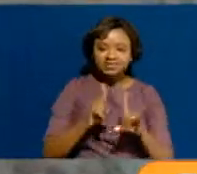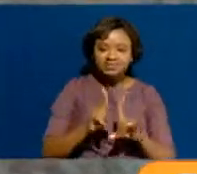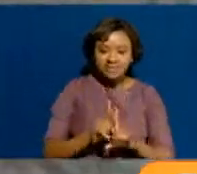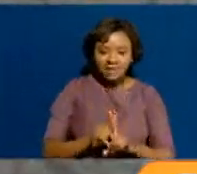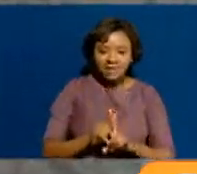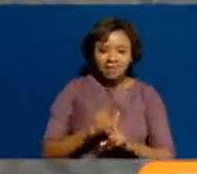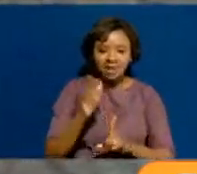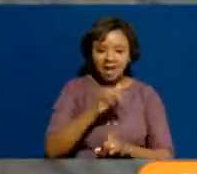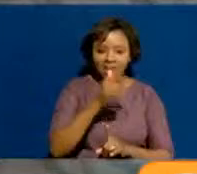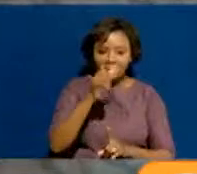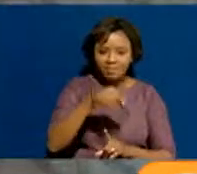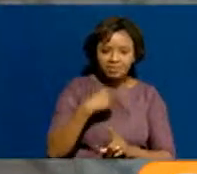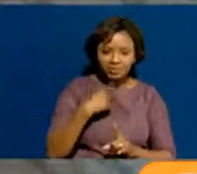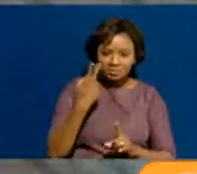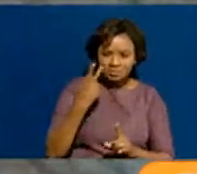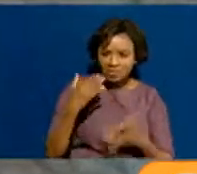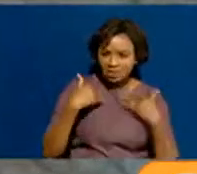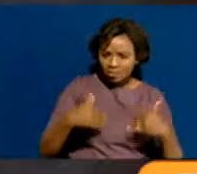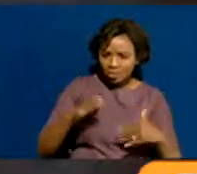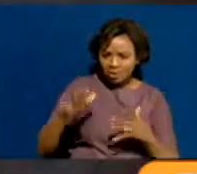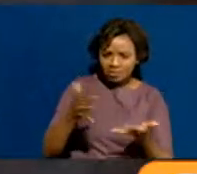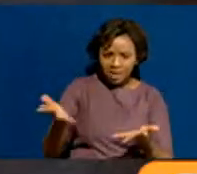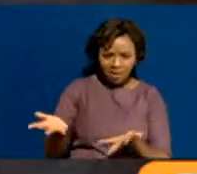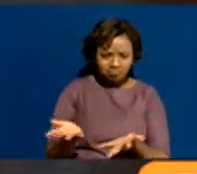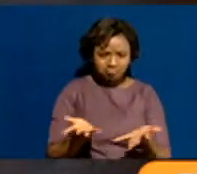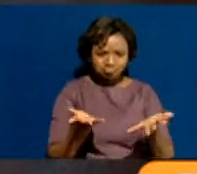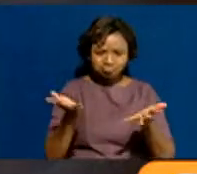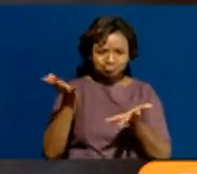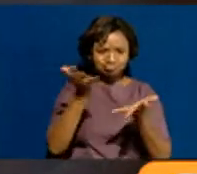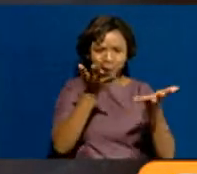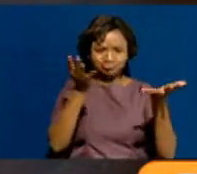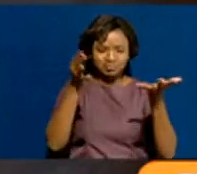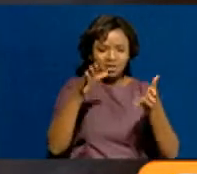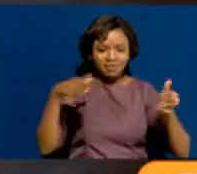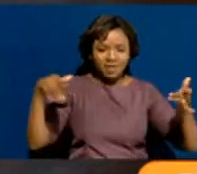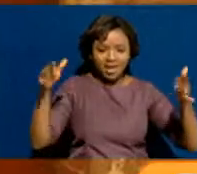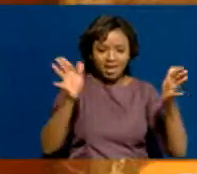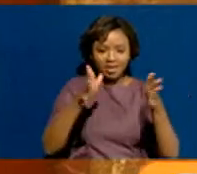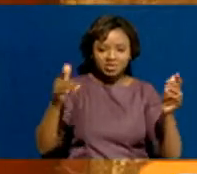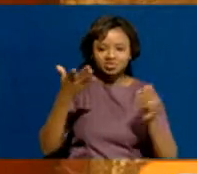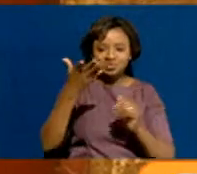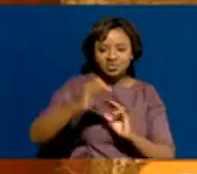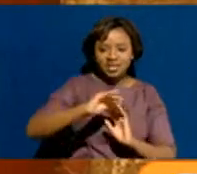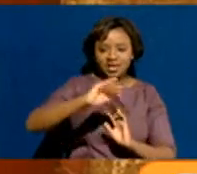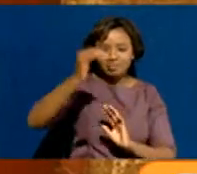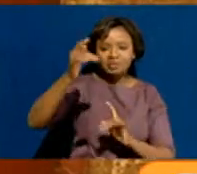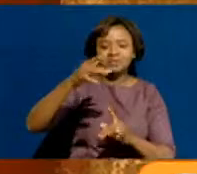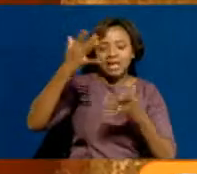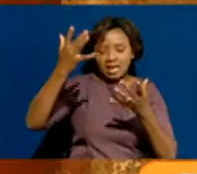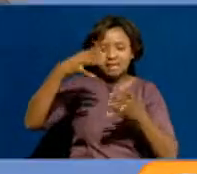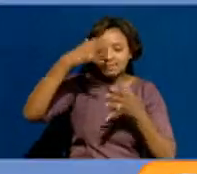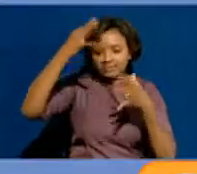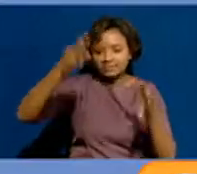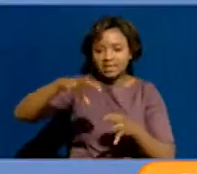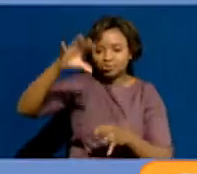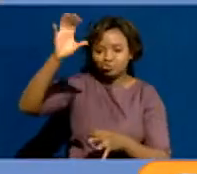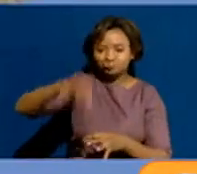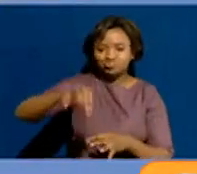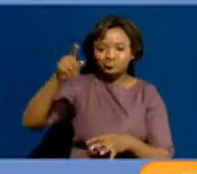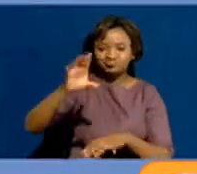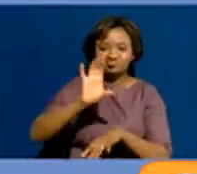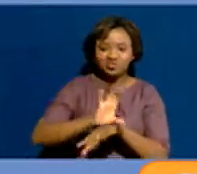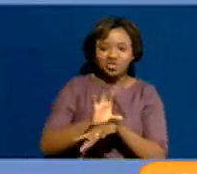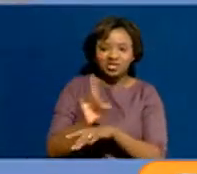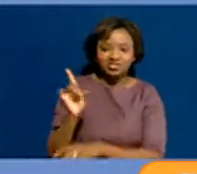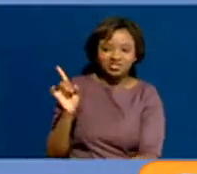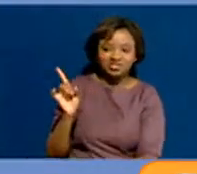being carried by angels to the peak of Mount Sinai, hence the establishment of the Orthodox Church at the foot